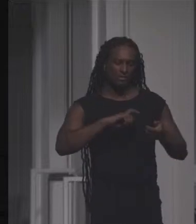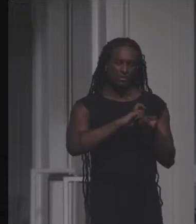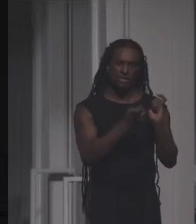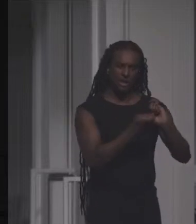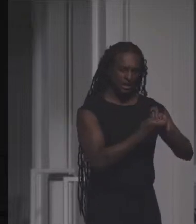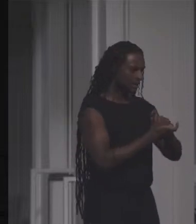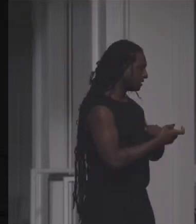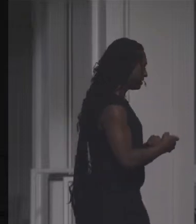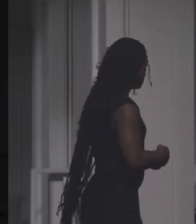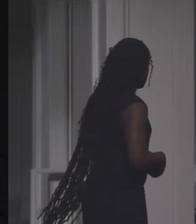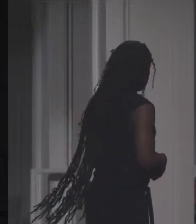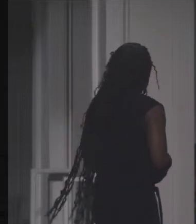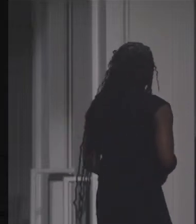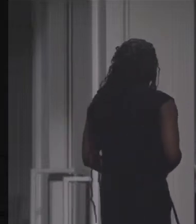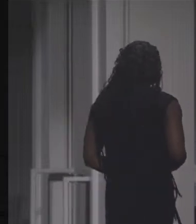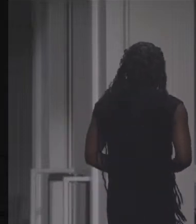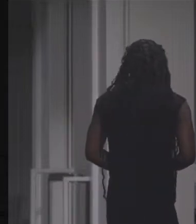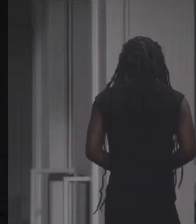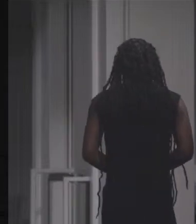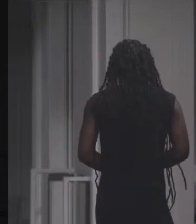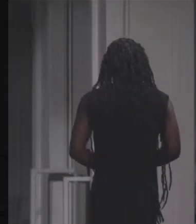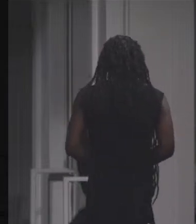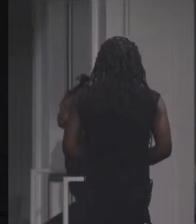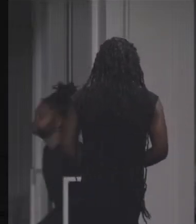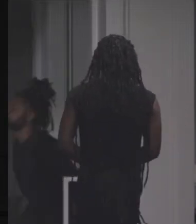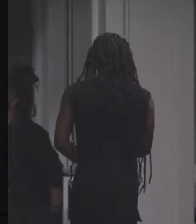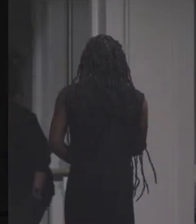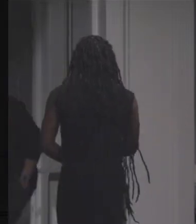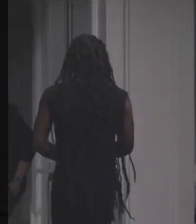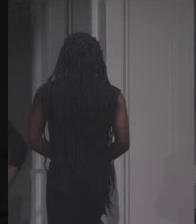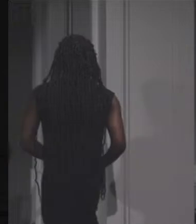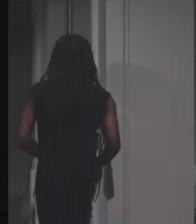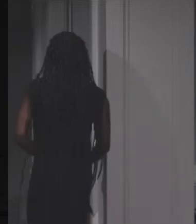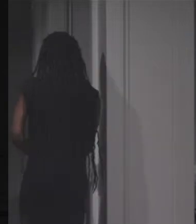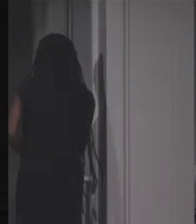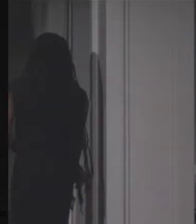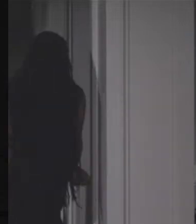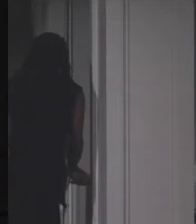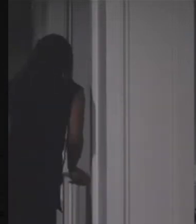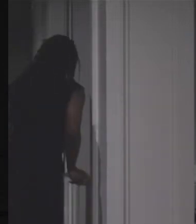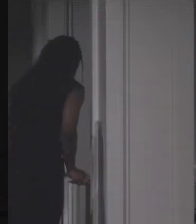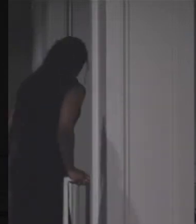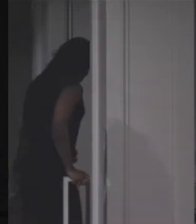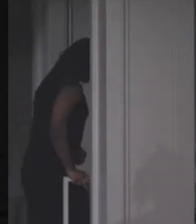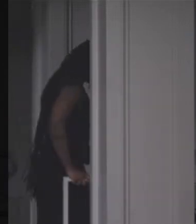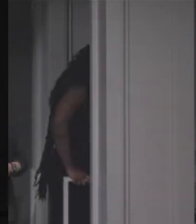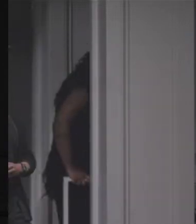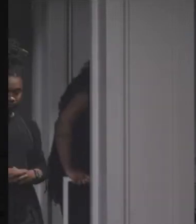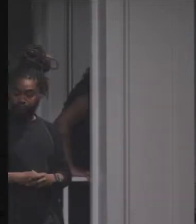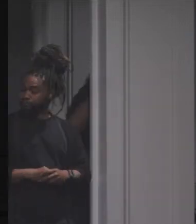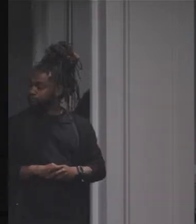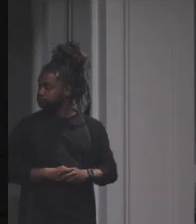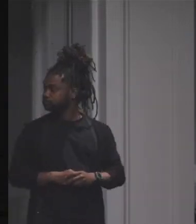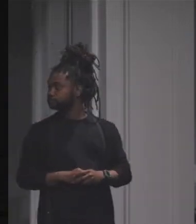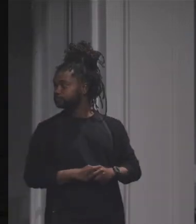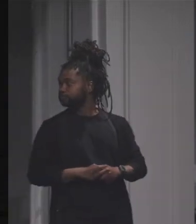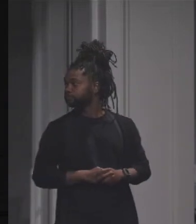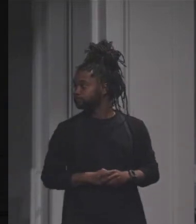shifting just slightly, and the master story becoming just a little less monolithic.